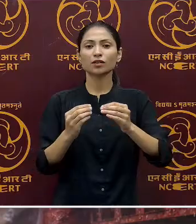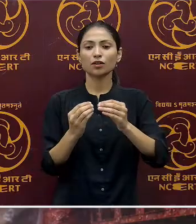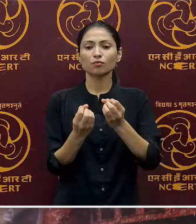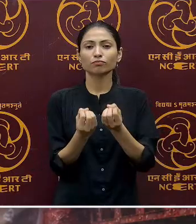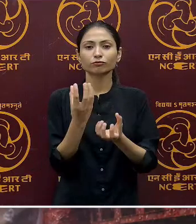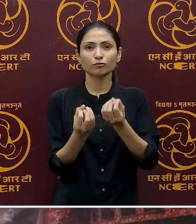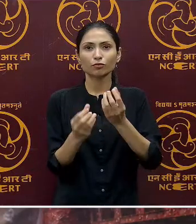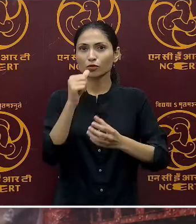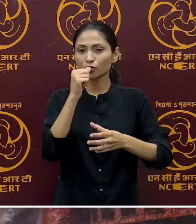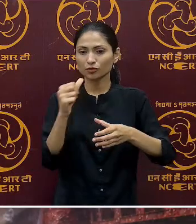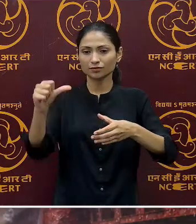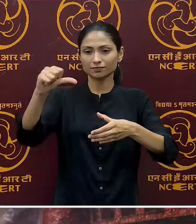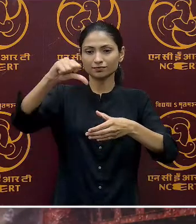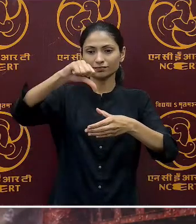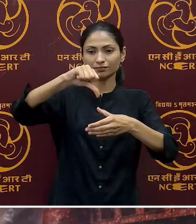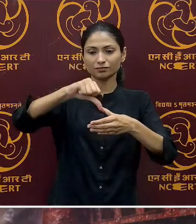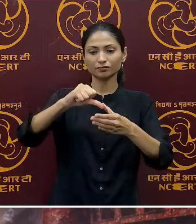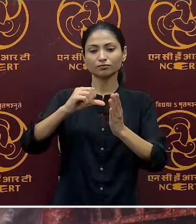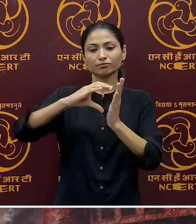into the bottle B.